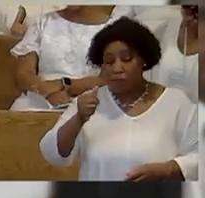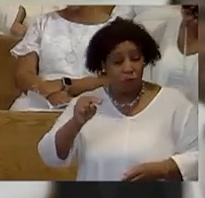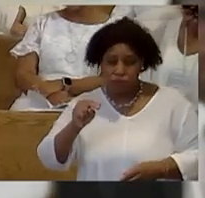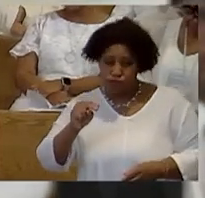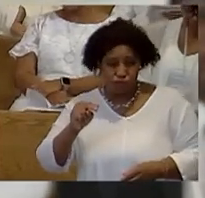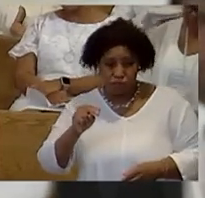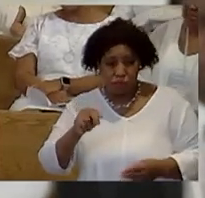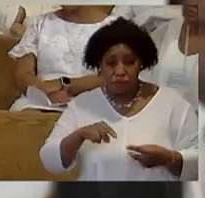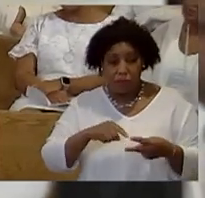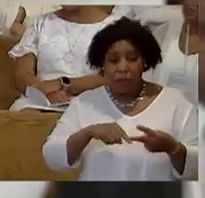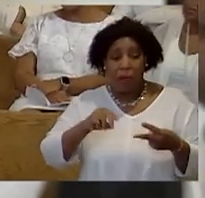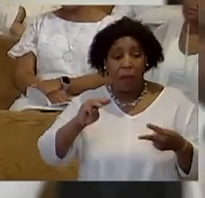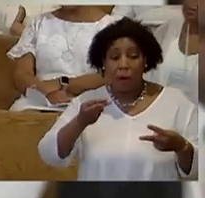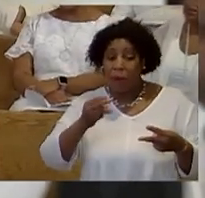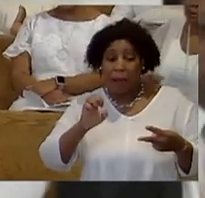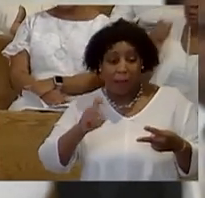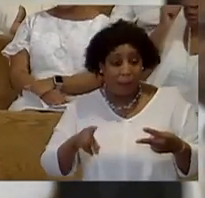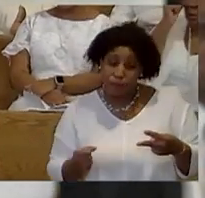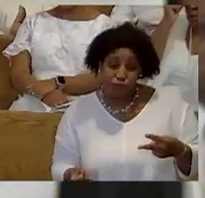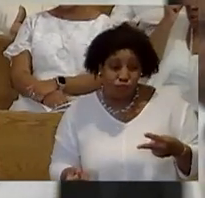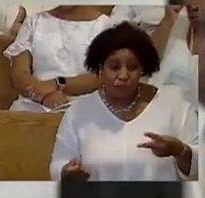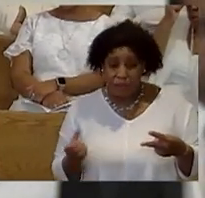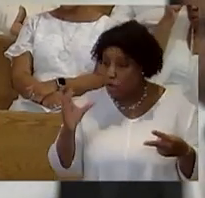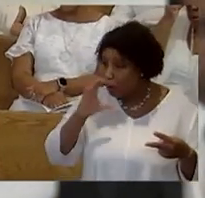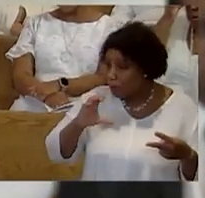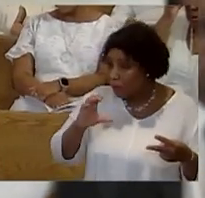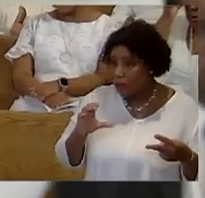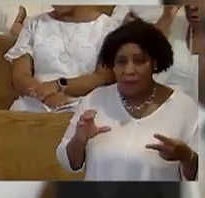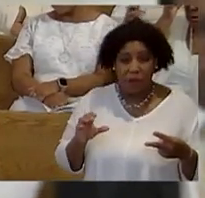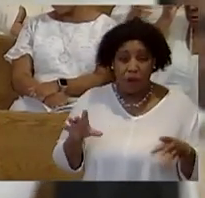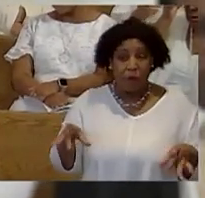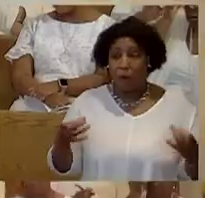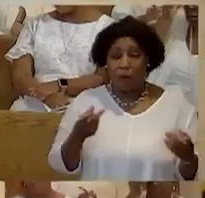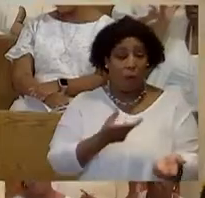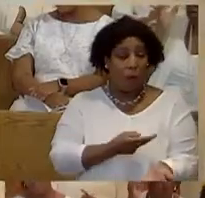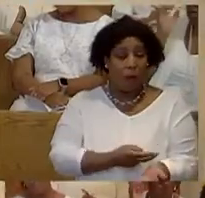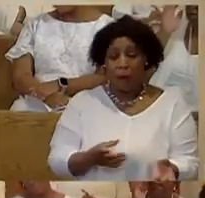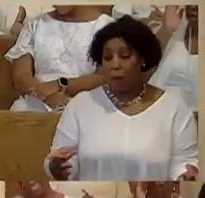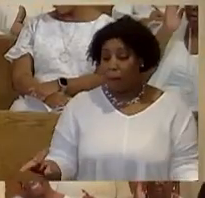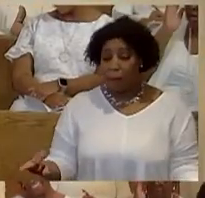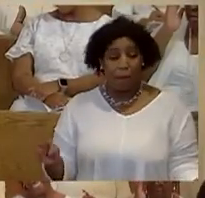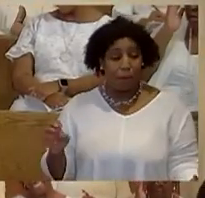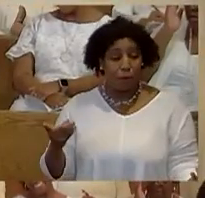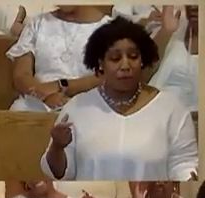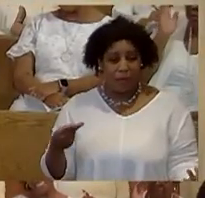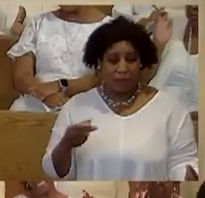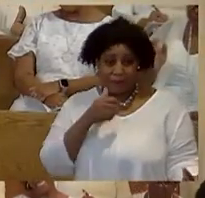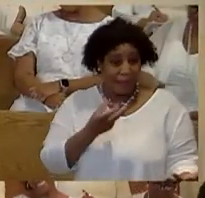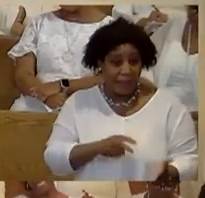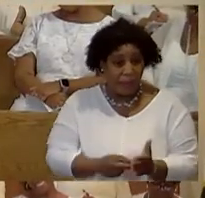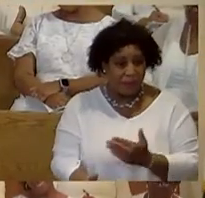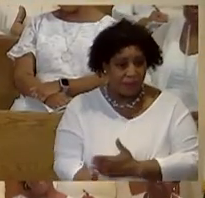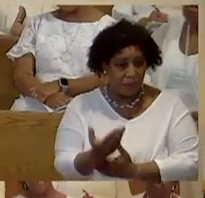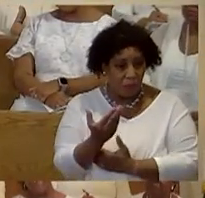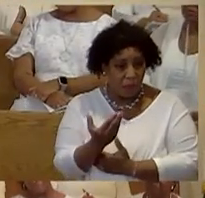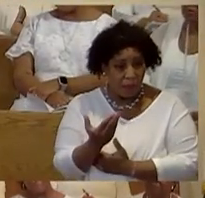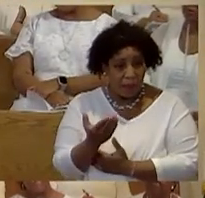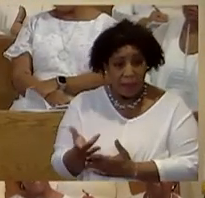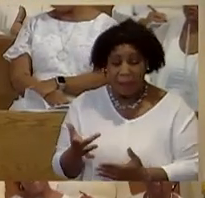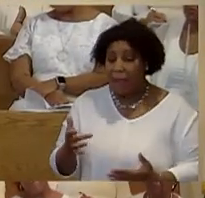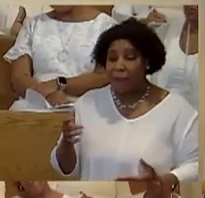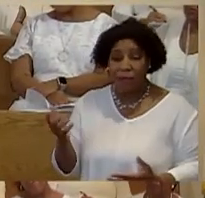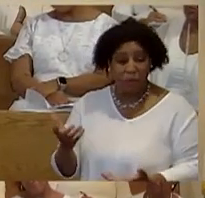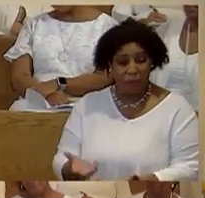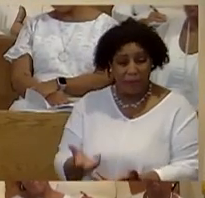Muhammad didn't get up this morning. Somebody been looking for Seth Arthur Buddha, and Buddha didn't get up this morning. You might have picked him up and moved around